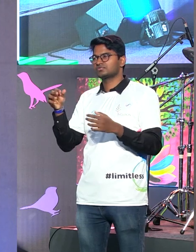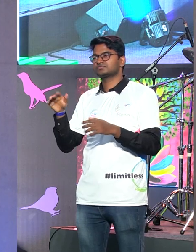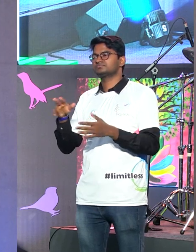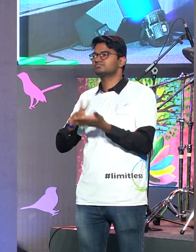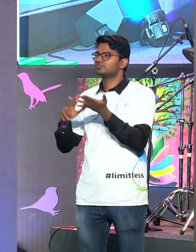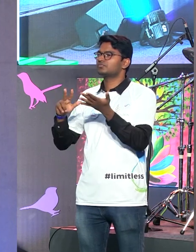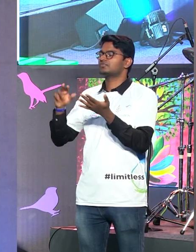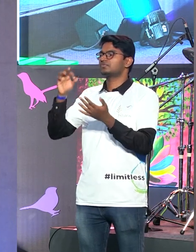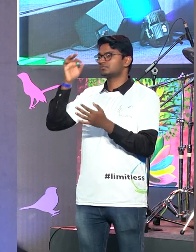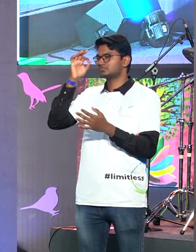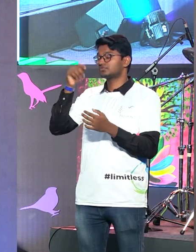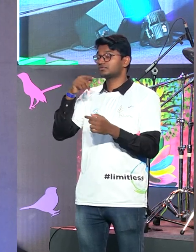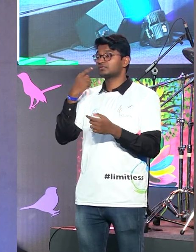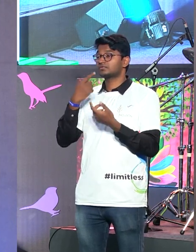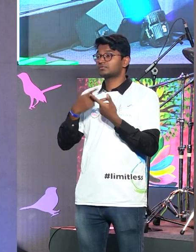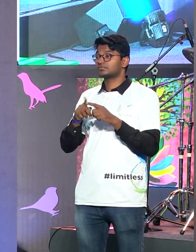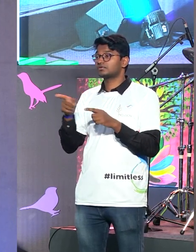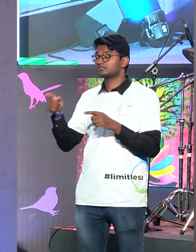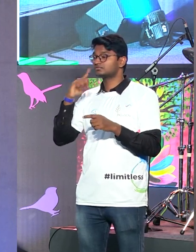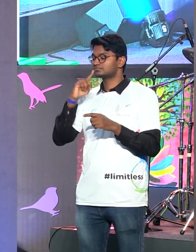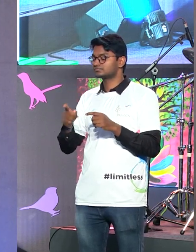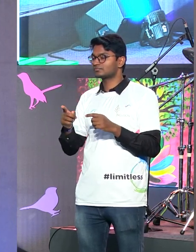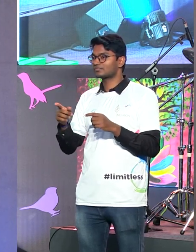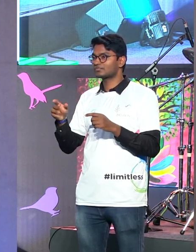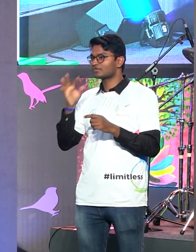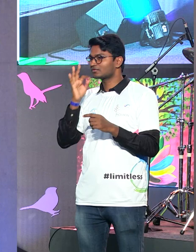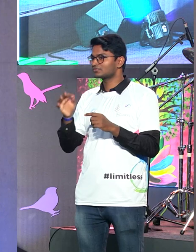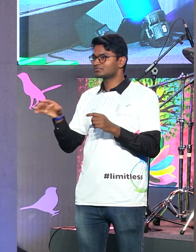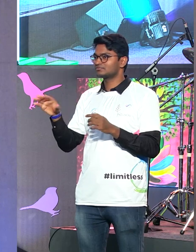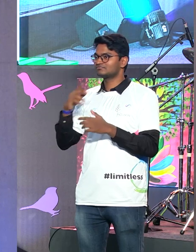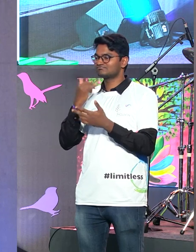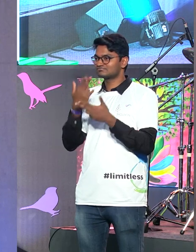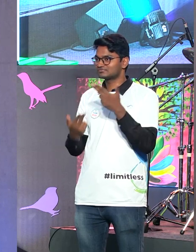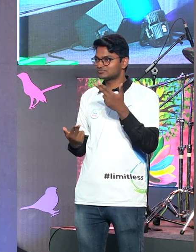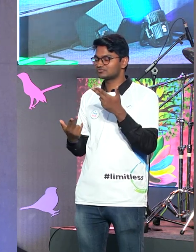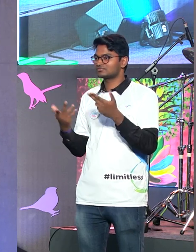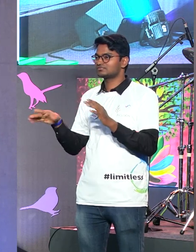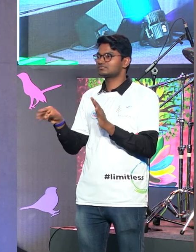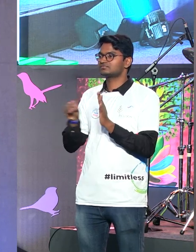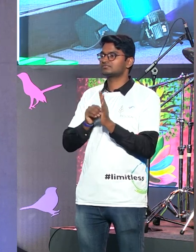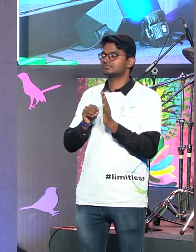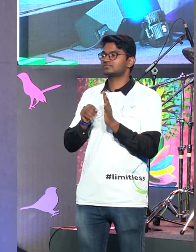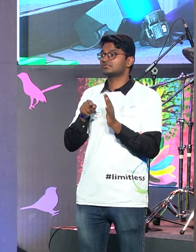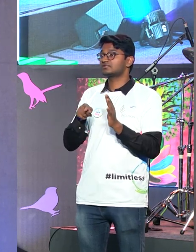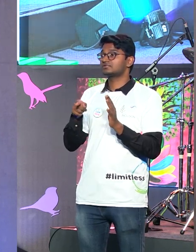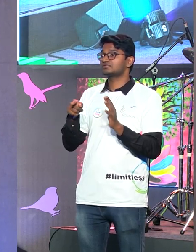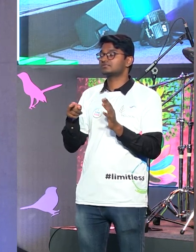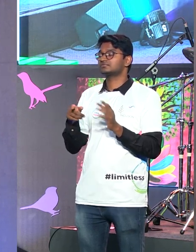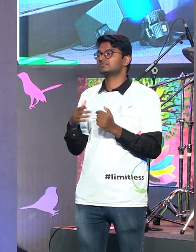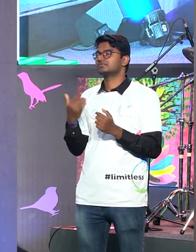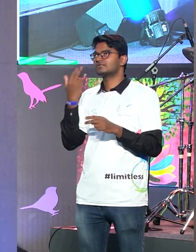is rooted in reality. You fictionalize something that you have felt, that you have seen, that you have experienced. So for